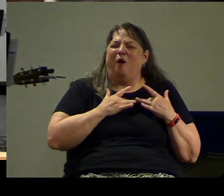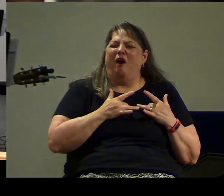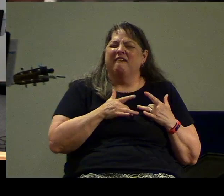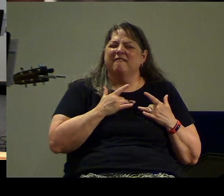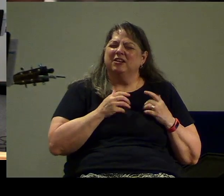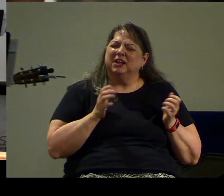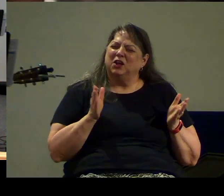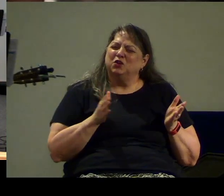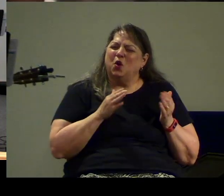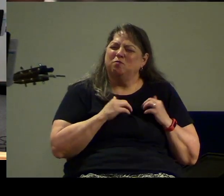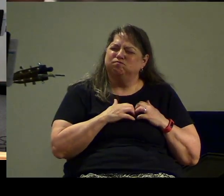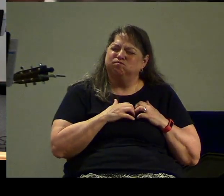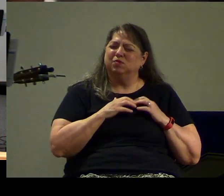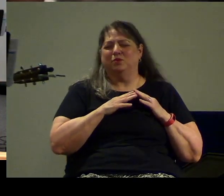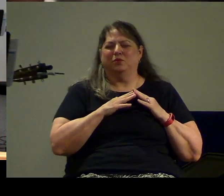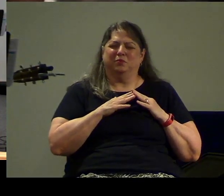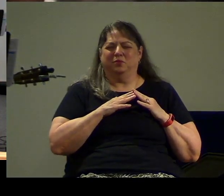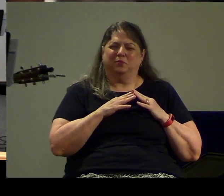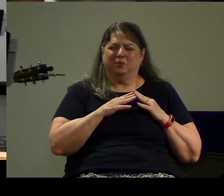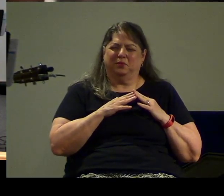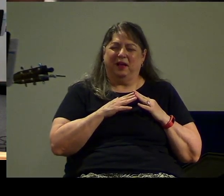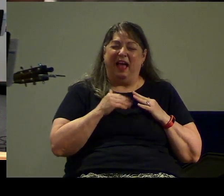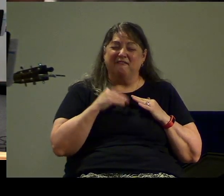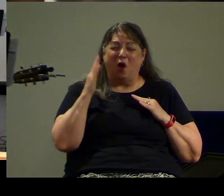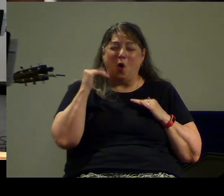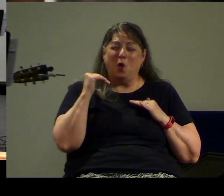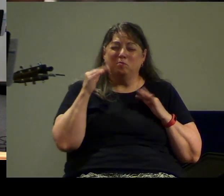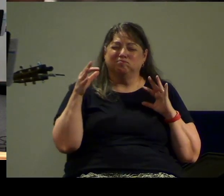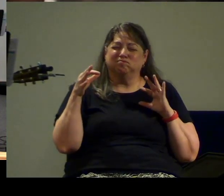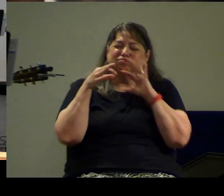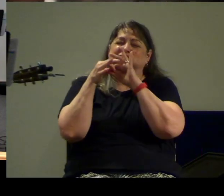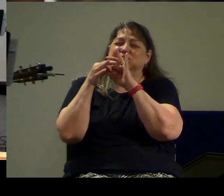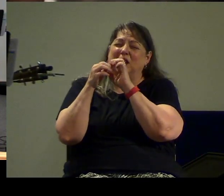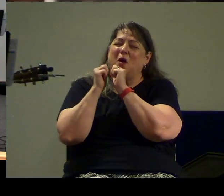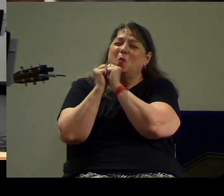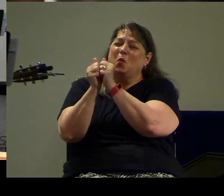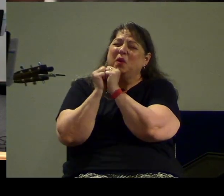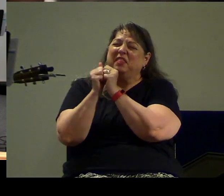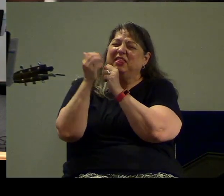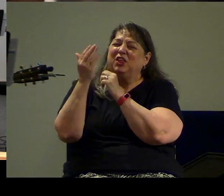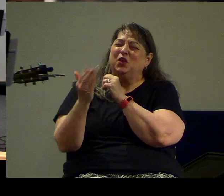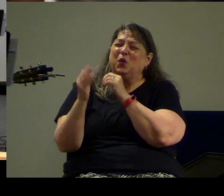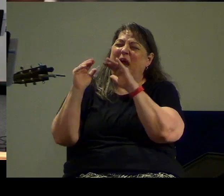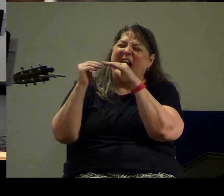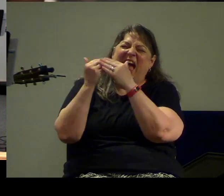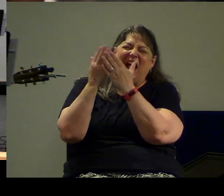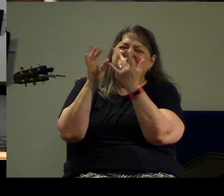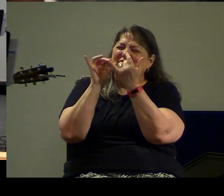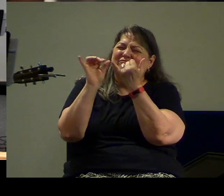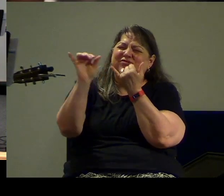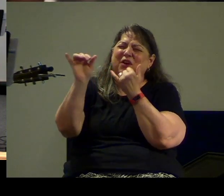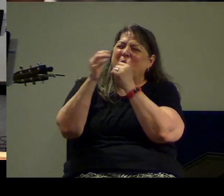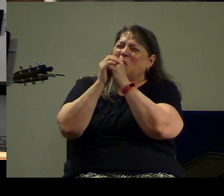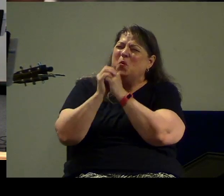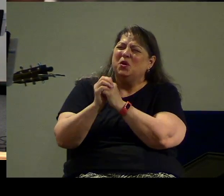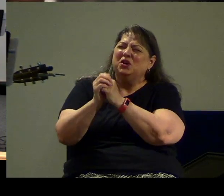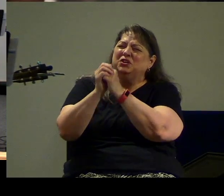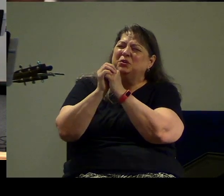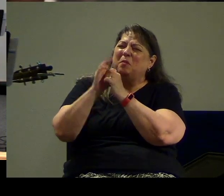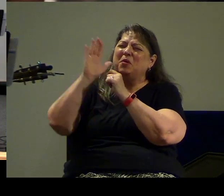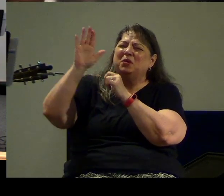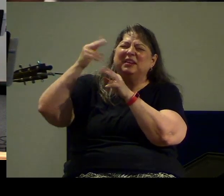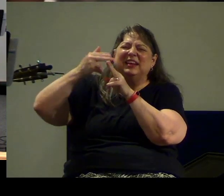that we will be with you in heaven and we'll be able to worship your great name without